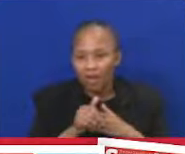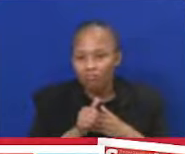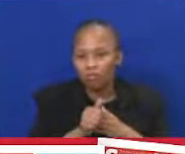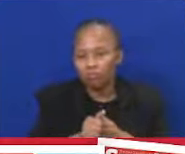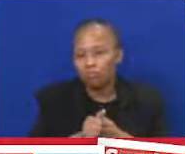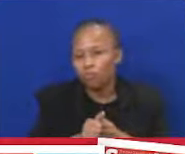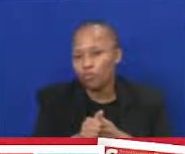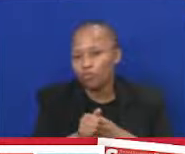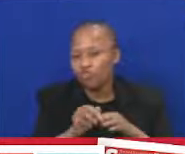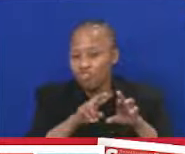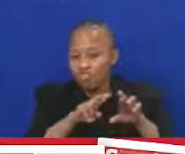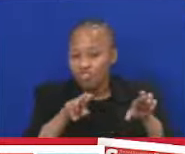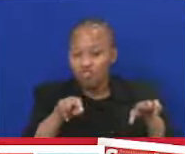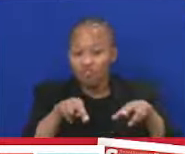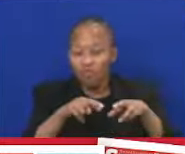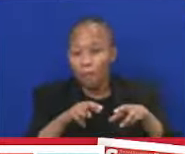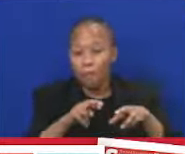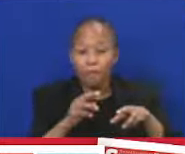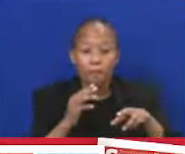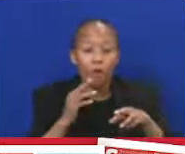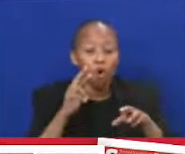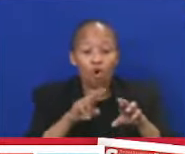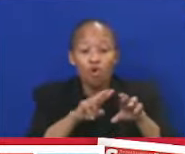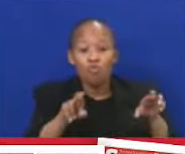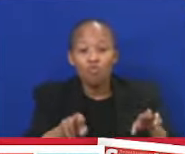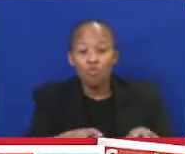were individuals inside.